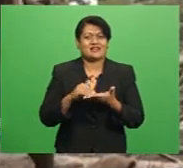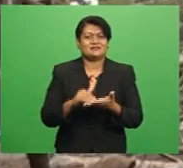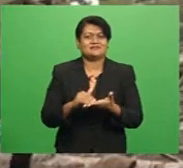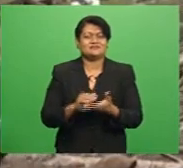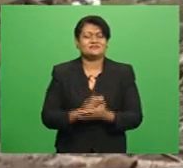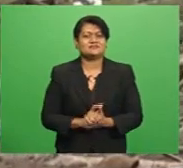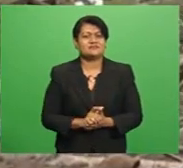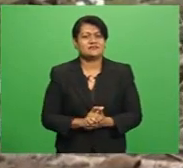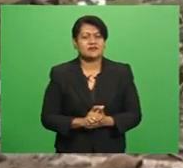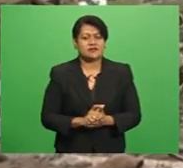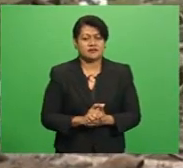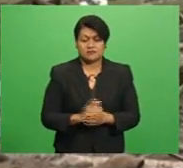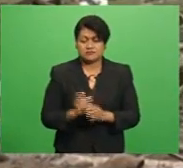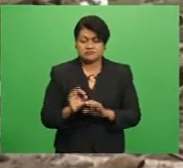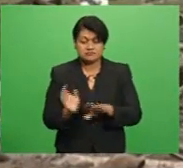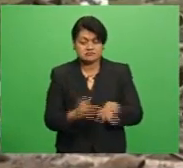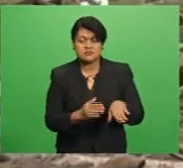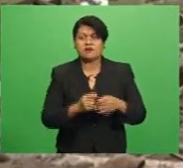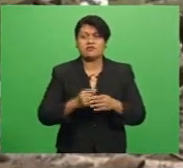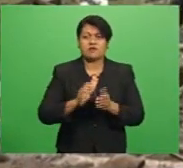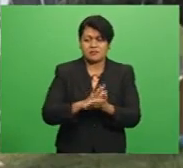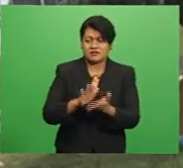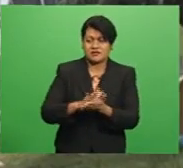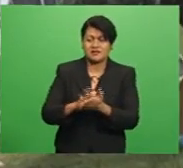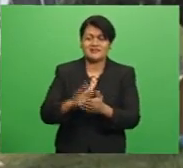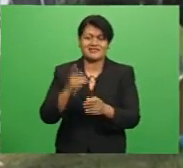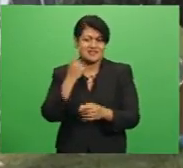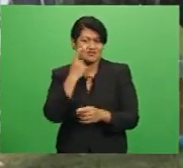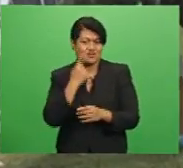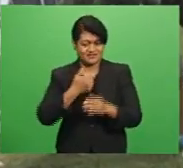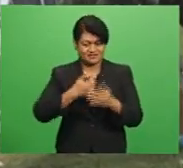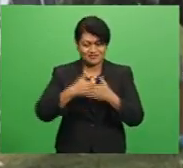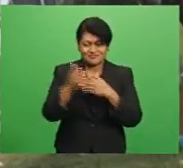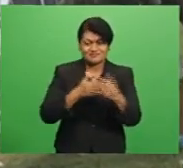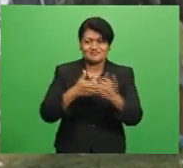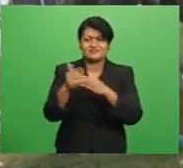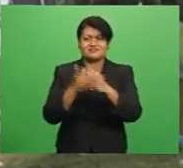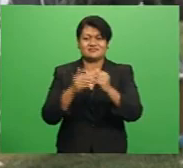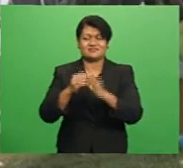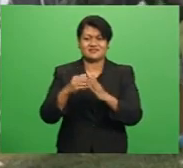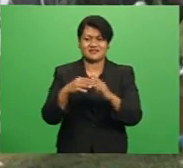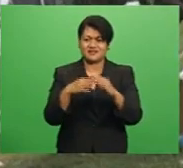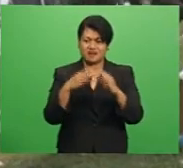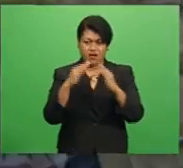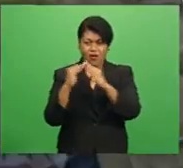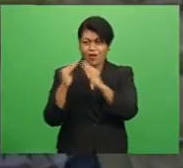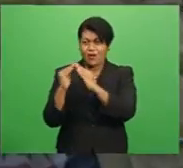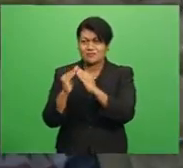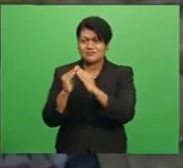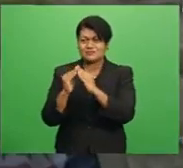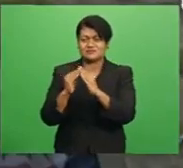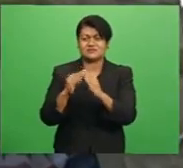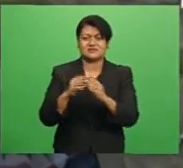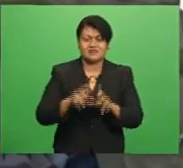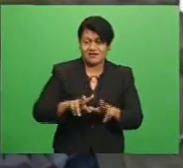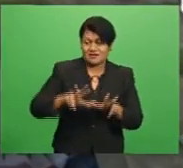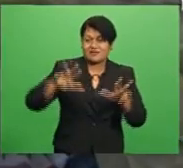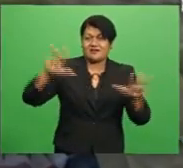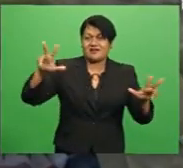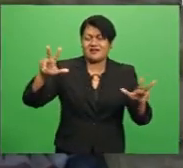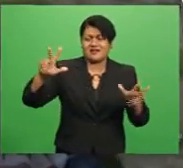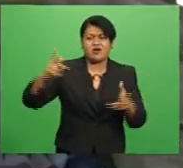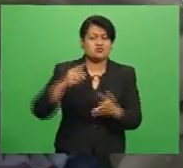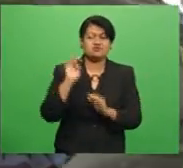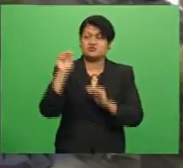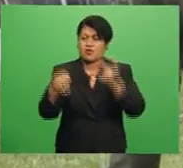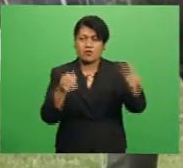Apart from cleaning, the team is also building temporary shelters for the 28 families in Yarrow Village whose homes have been destroyed in the wake